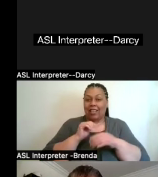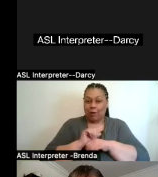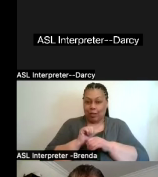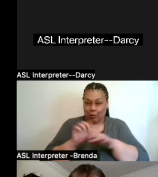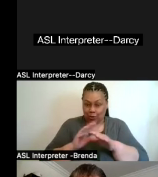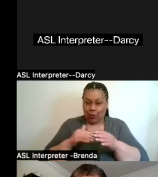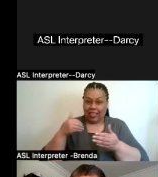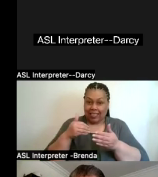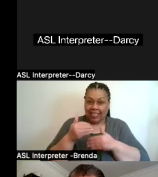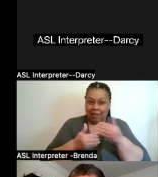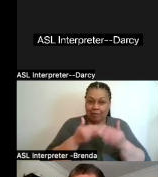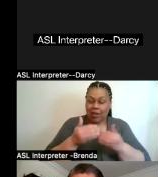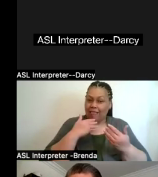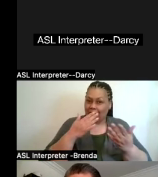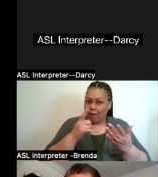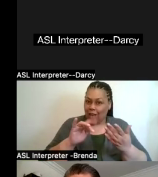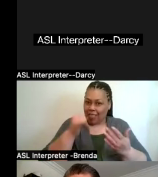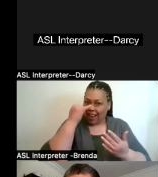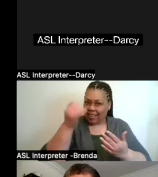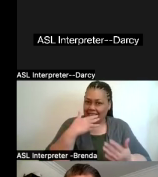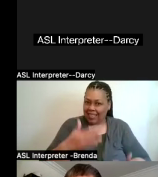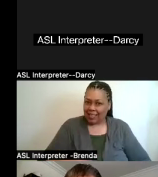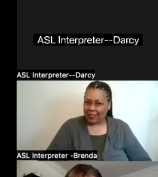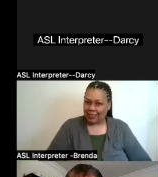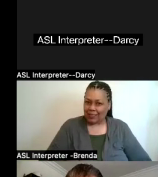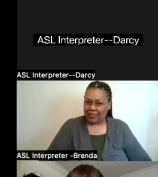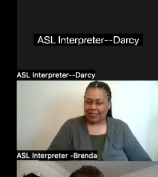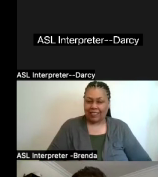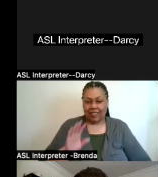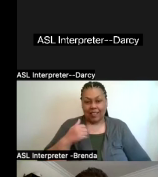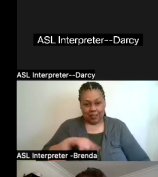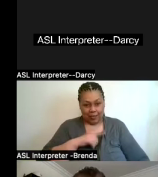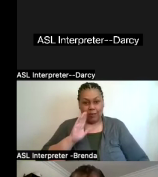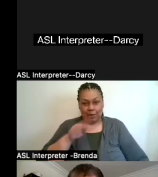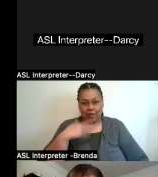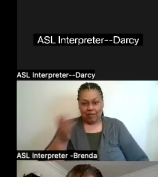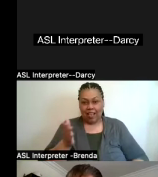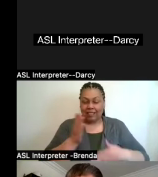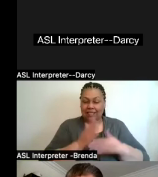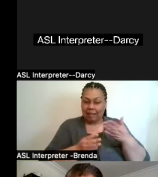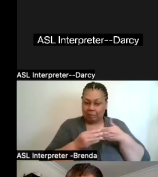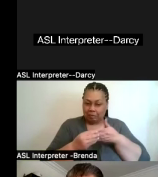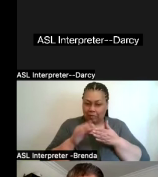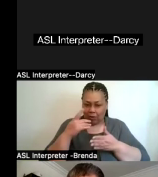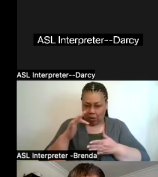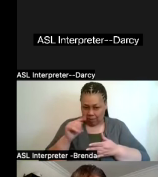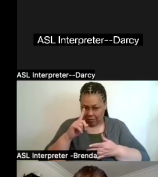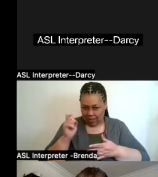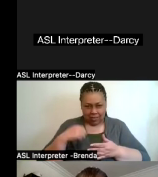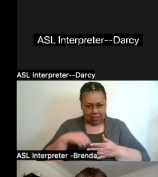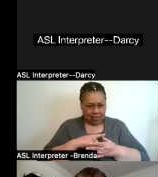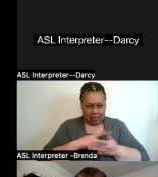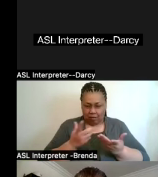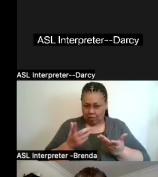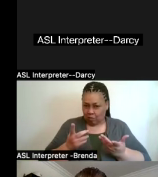thanks for the great idea. Yeah, we are going to be providing some guidance for it because we've over the last couple of years